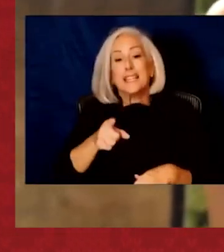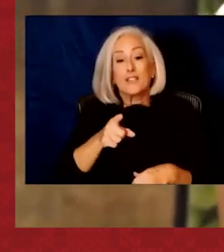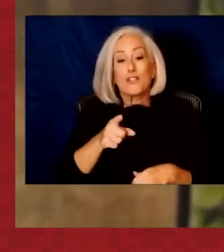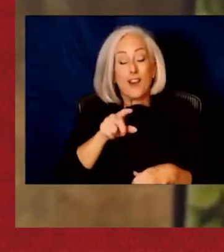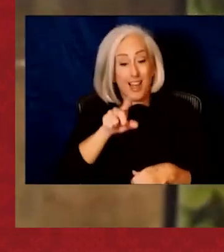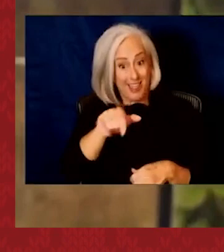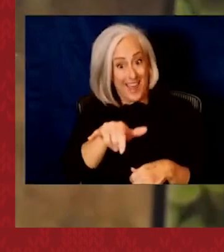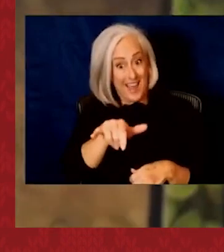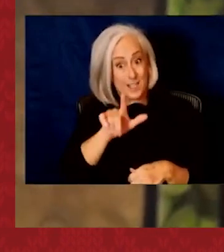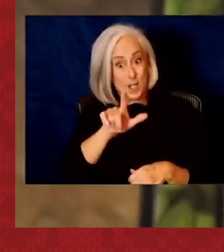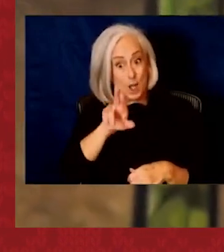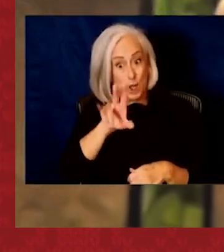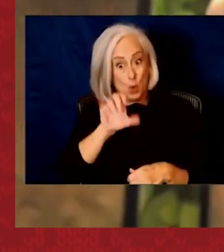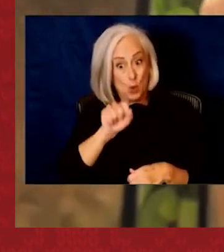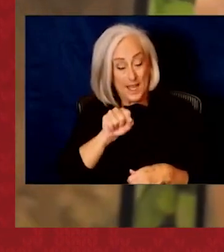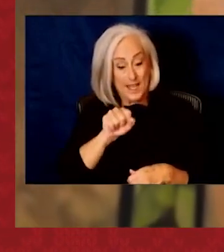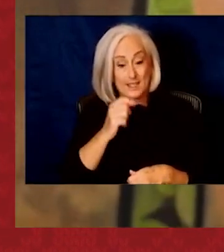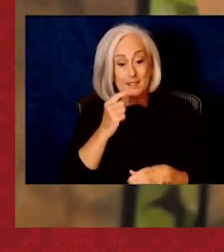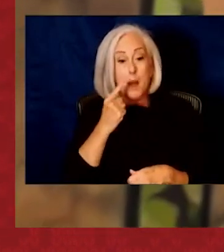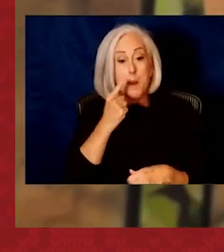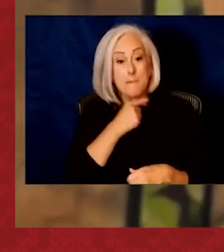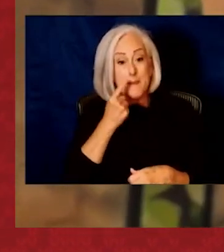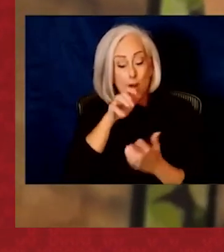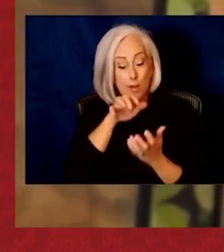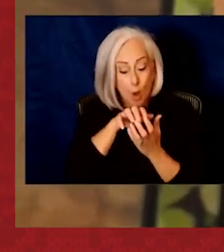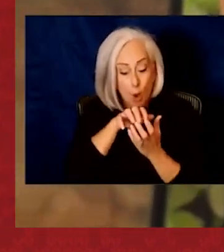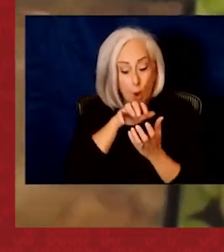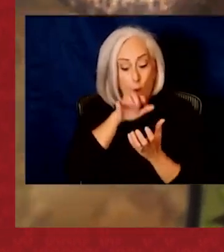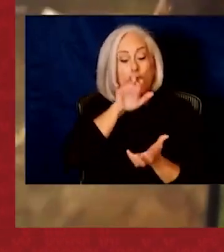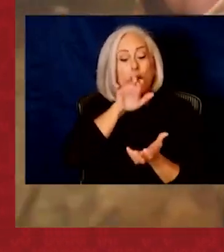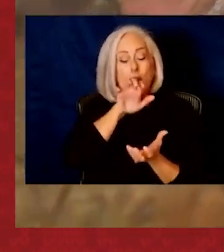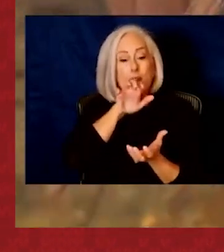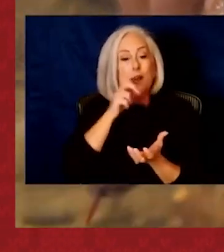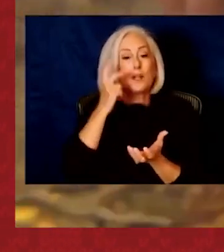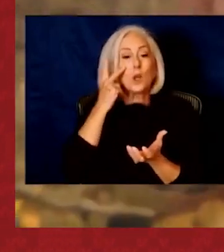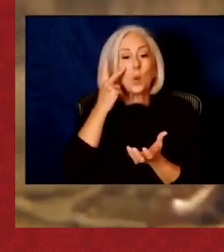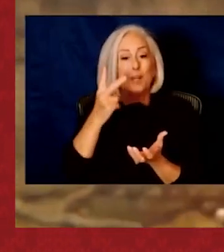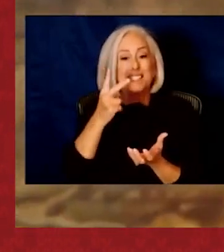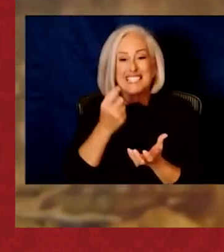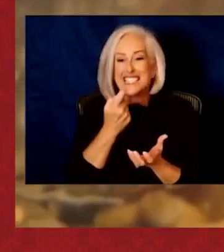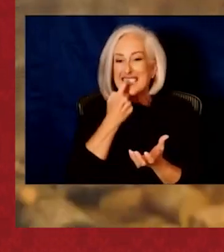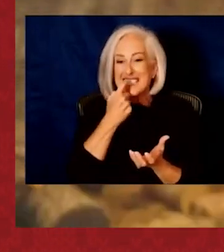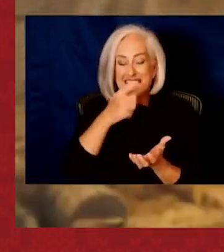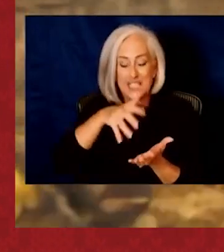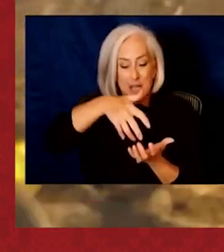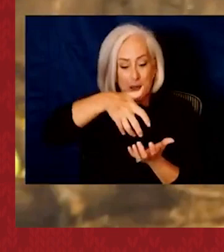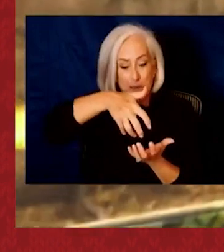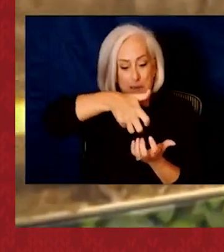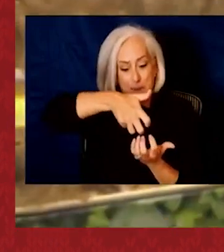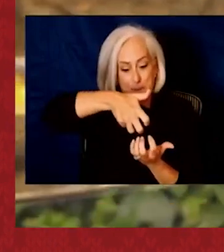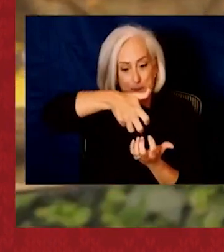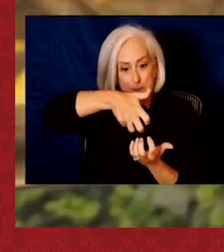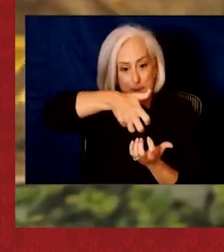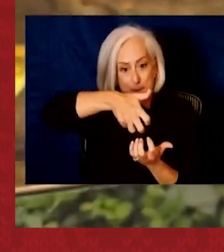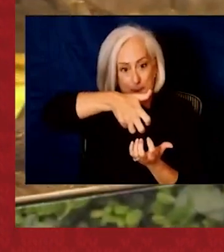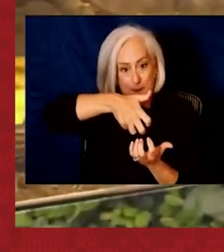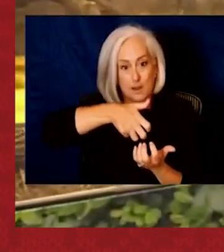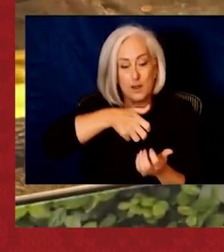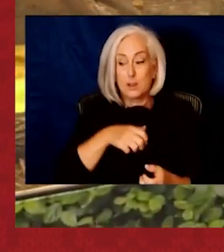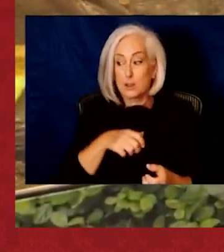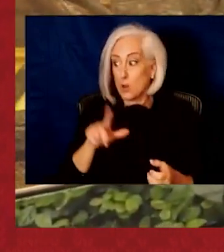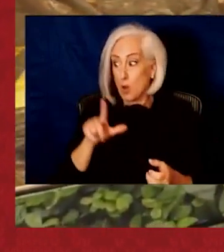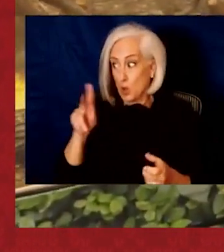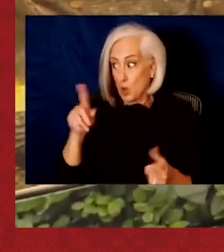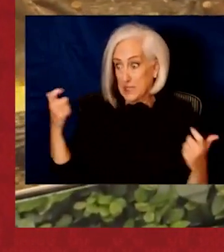some very large teeth that point backwards to her gut. Ooh, Louise is the big one. Yes. So what would I see if I opened up Ron's mouth? Same thing,